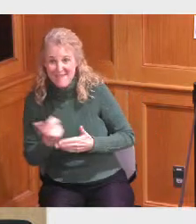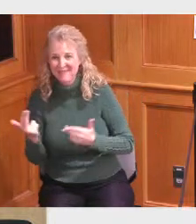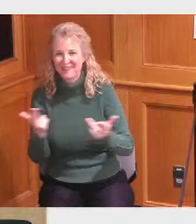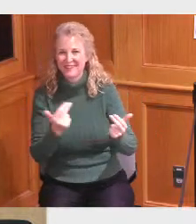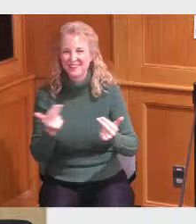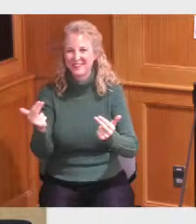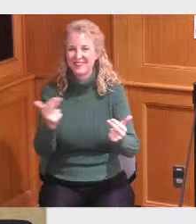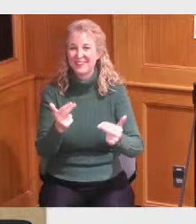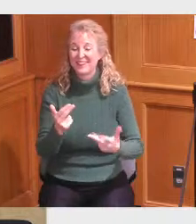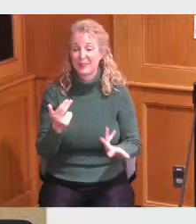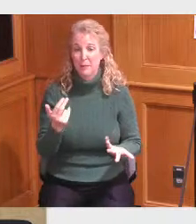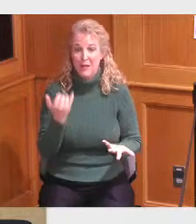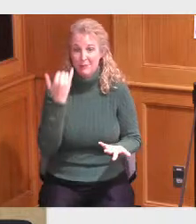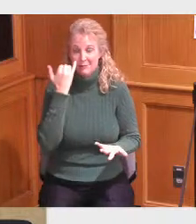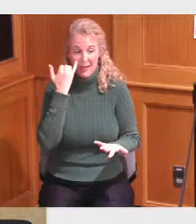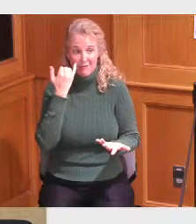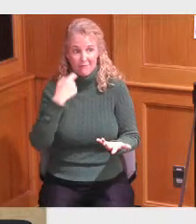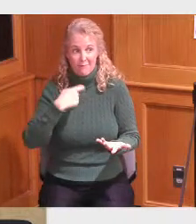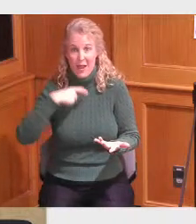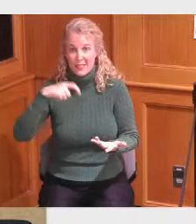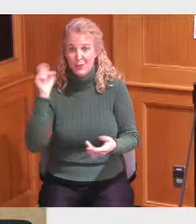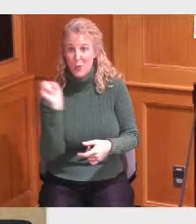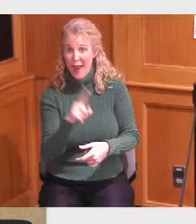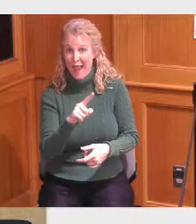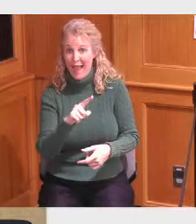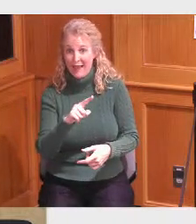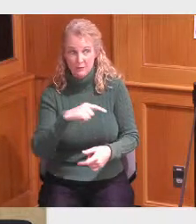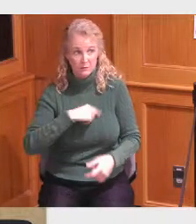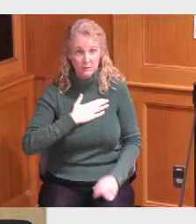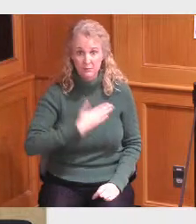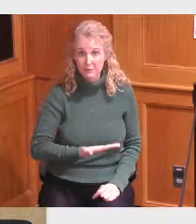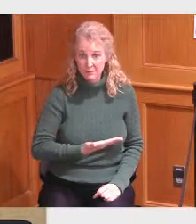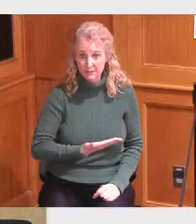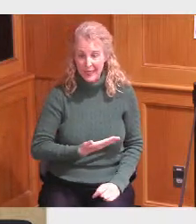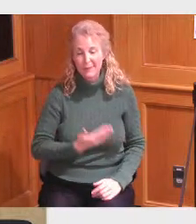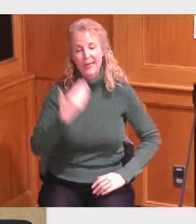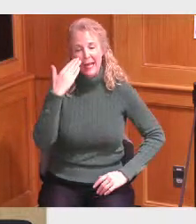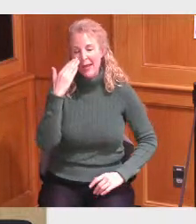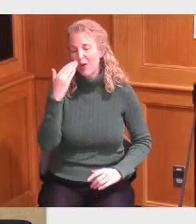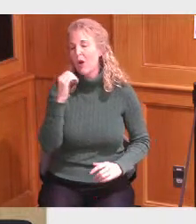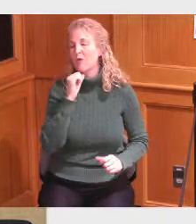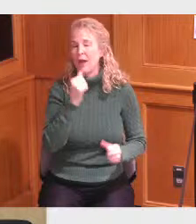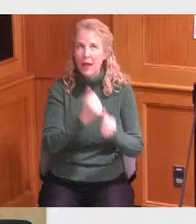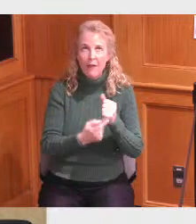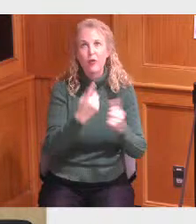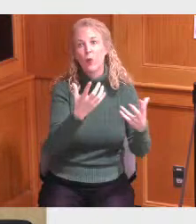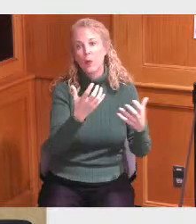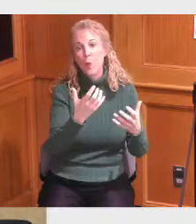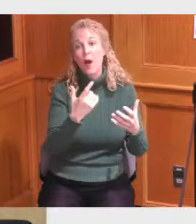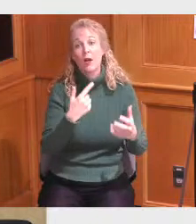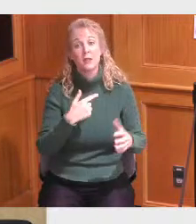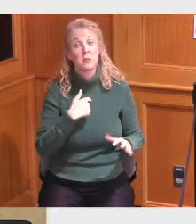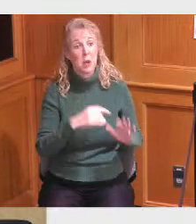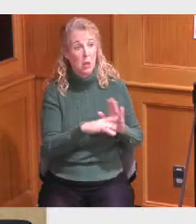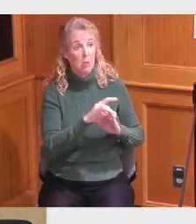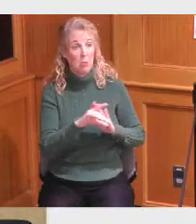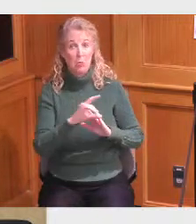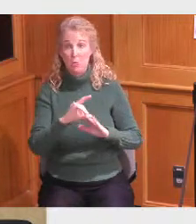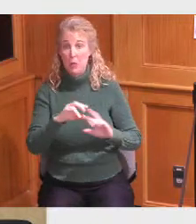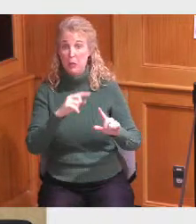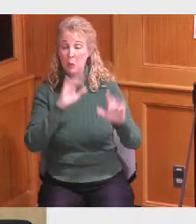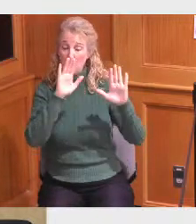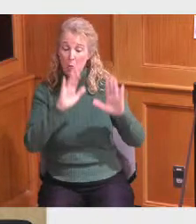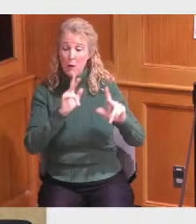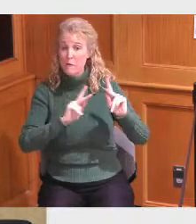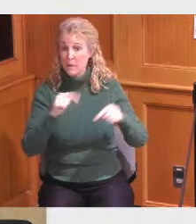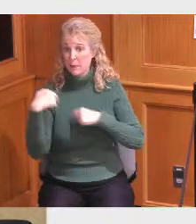Because, if that's all we have to do is ask, and not everybody's going to want to do it. I know that. But I've been able to pick some good people who are willing